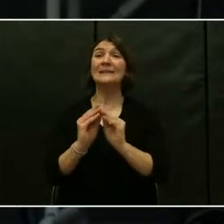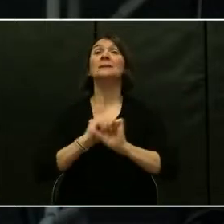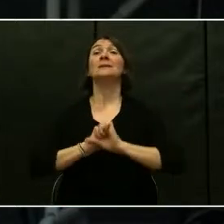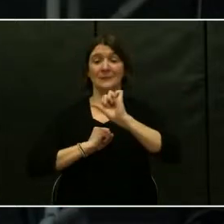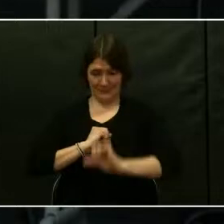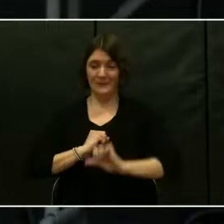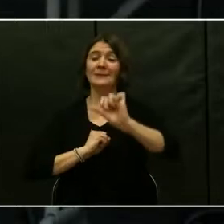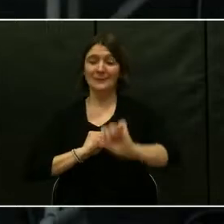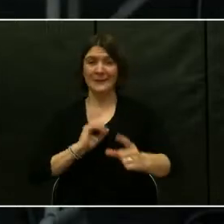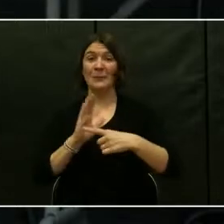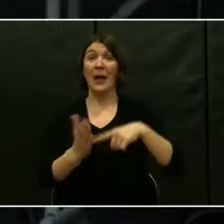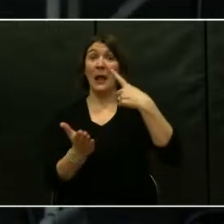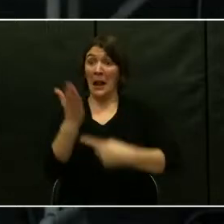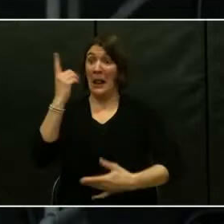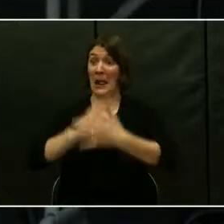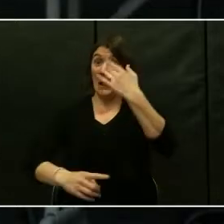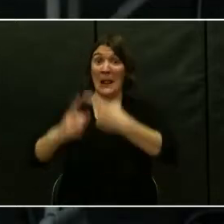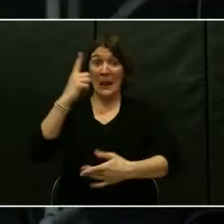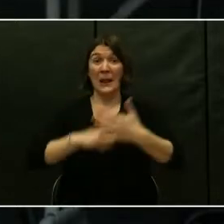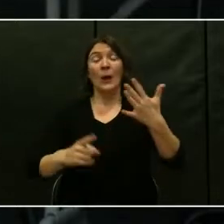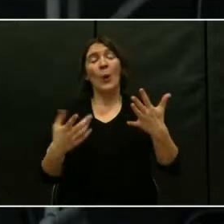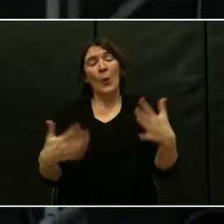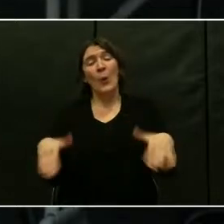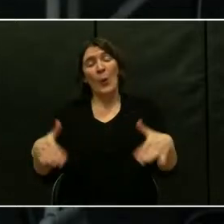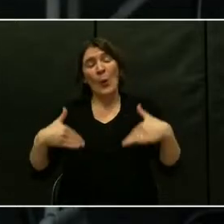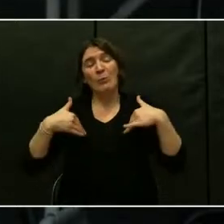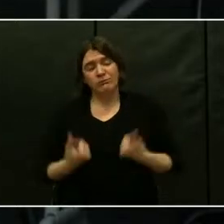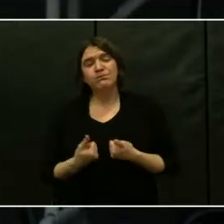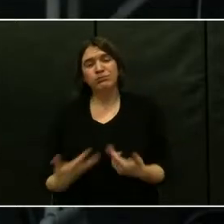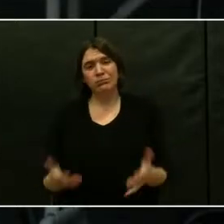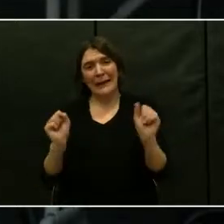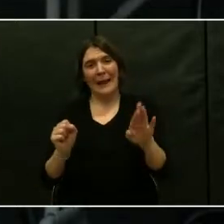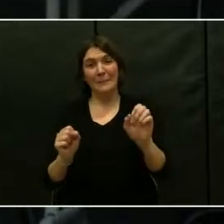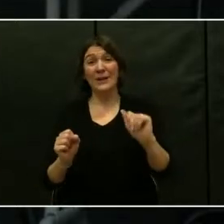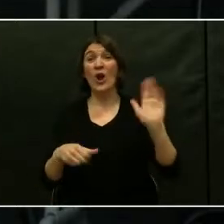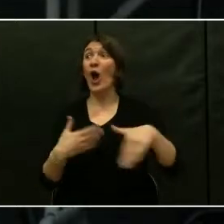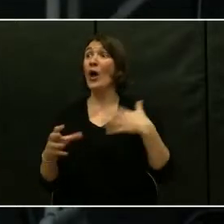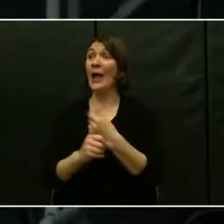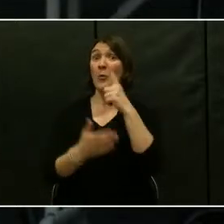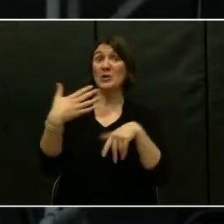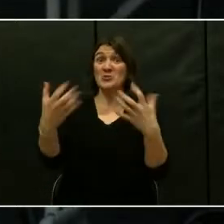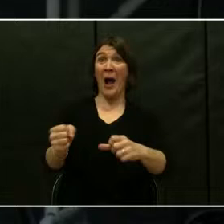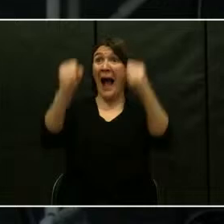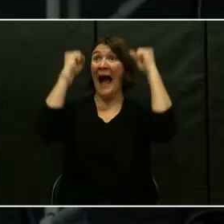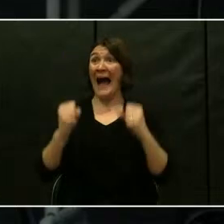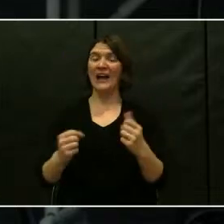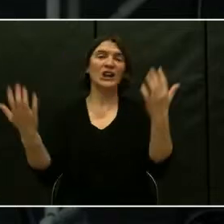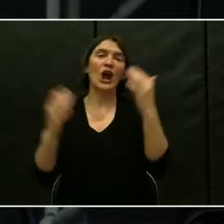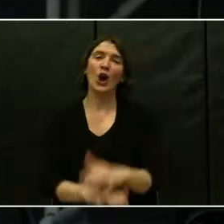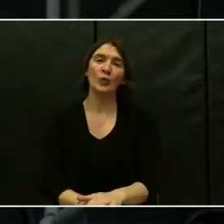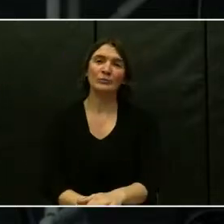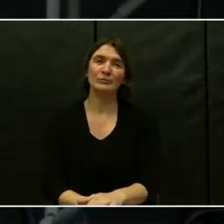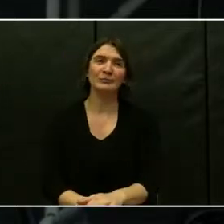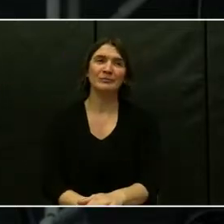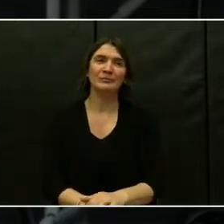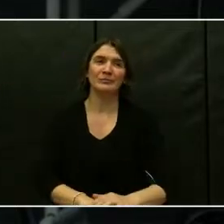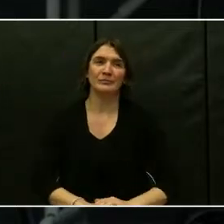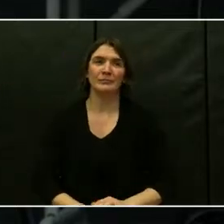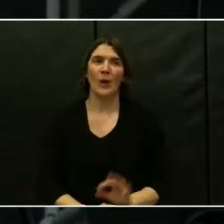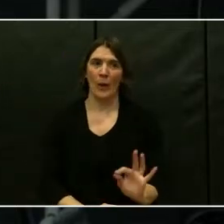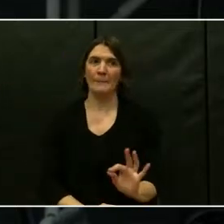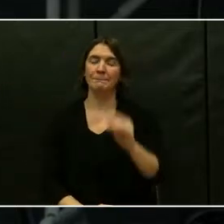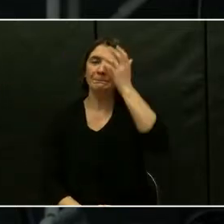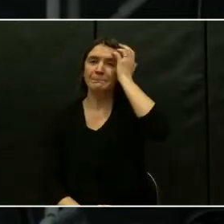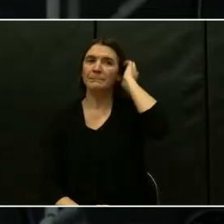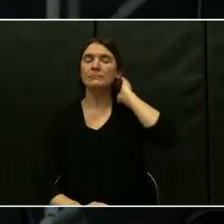long debate gets exhausting we can't all get what we want and frankly everyone in this